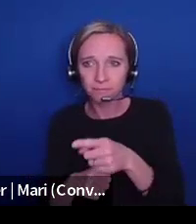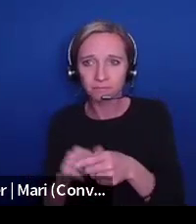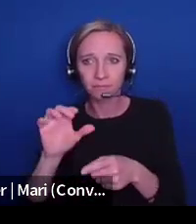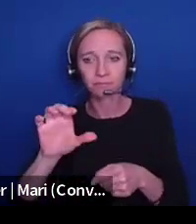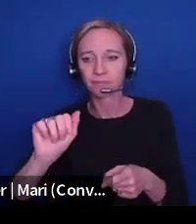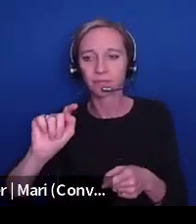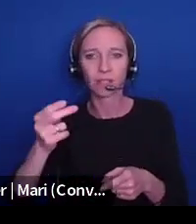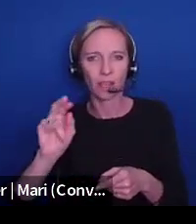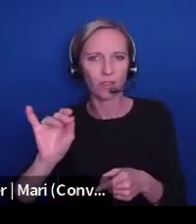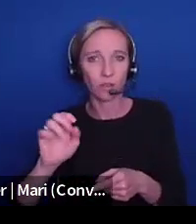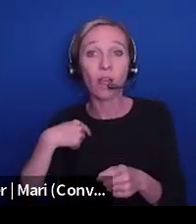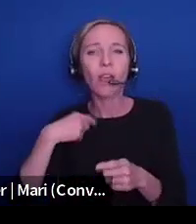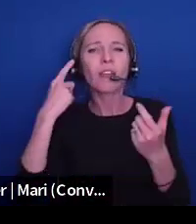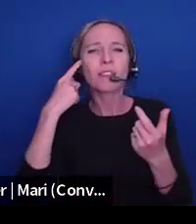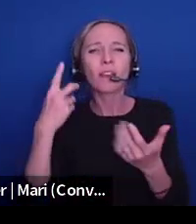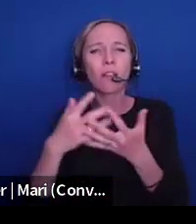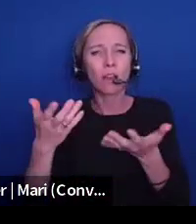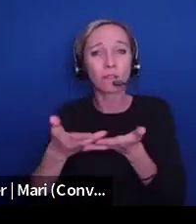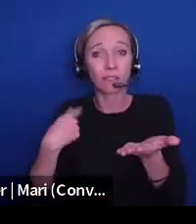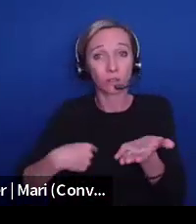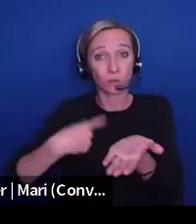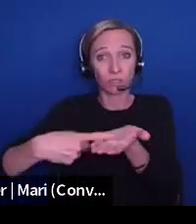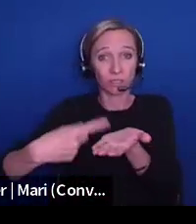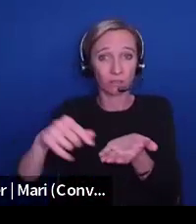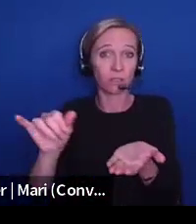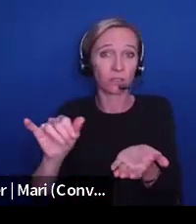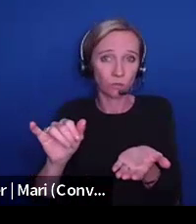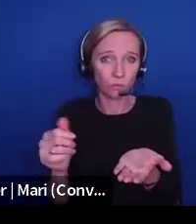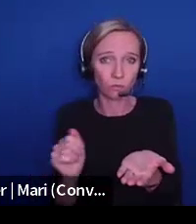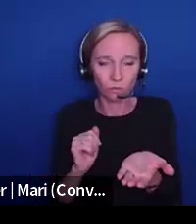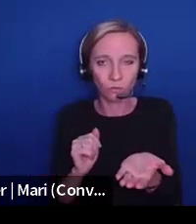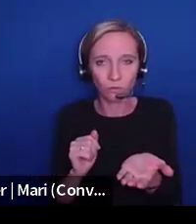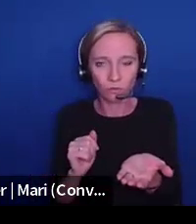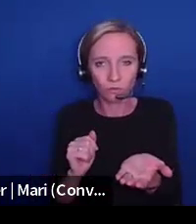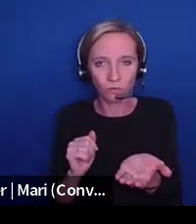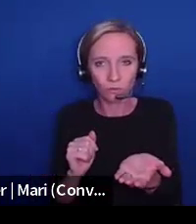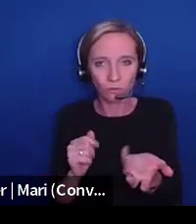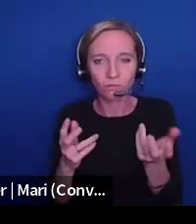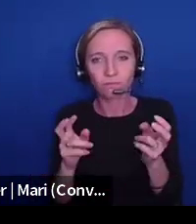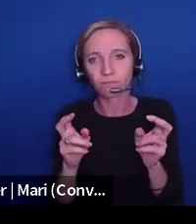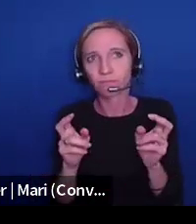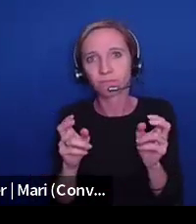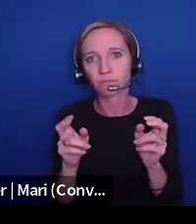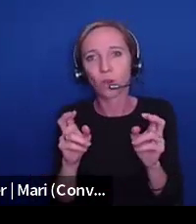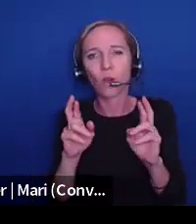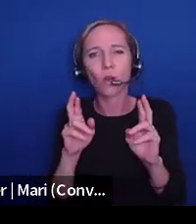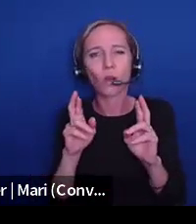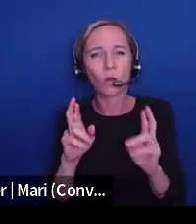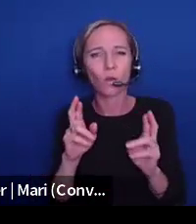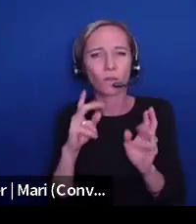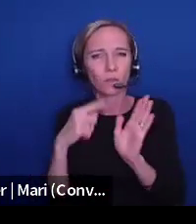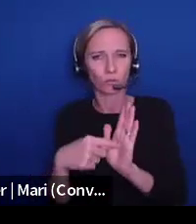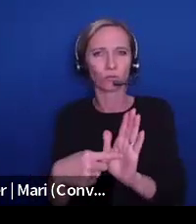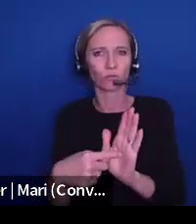I think a lot of the things that we were discussing as well is, which would hopefully be reflected also